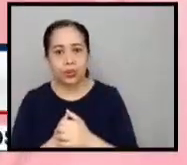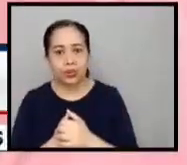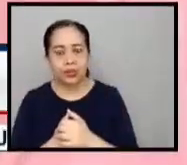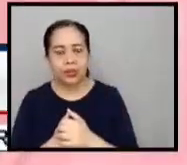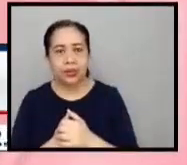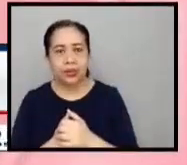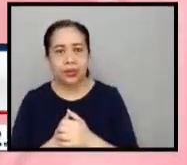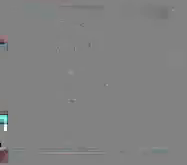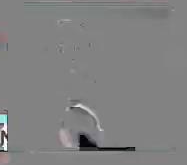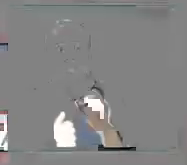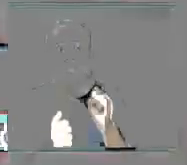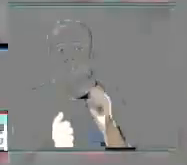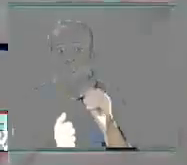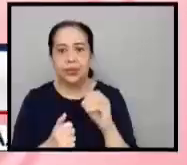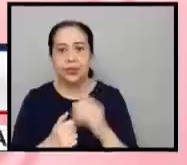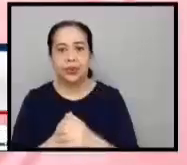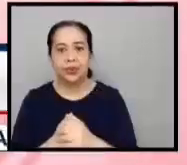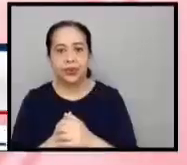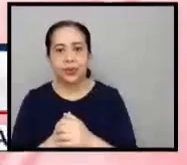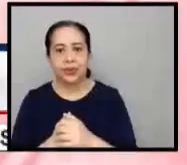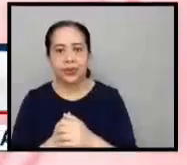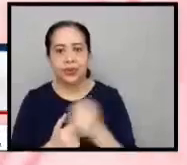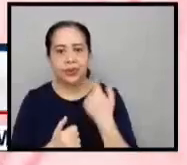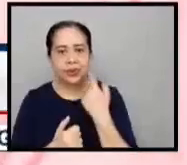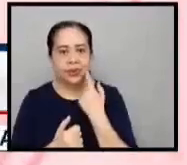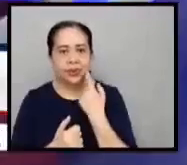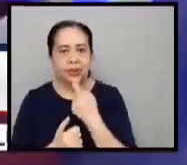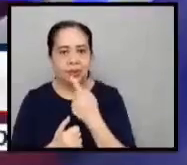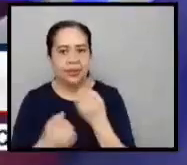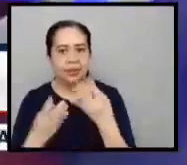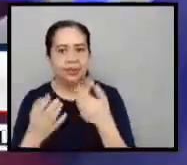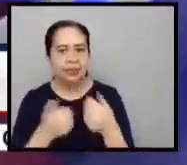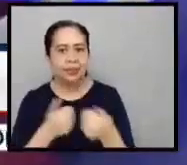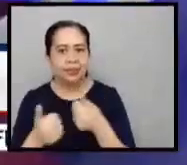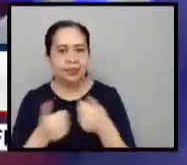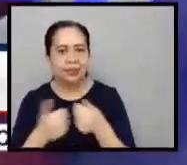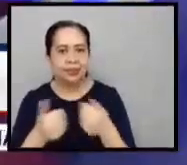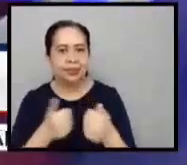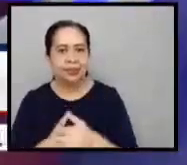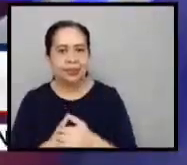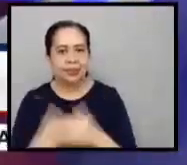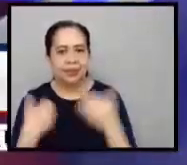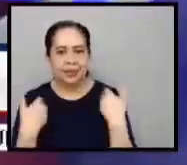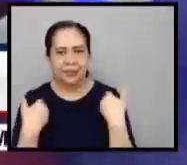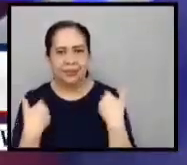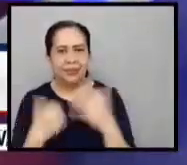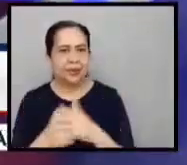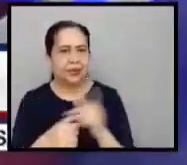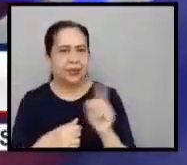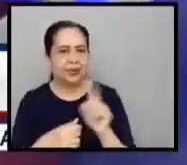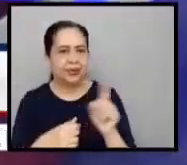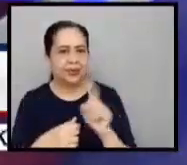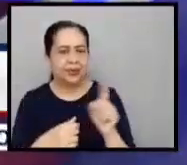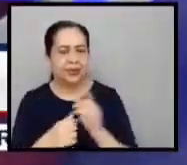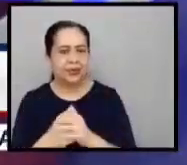Ronan. Opo. Na-mention niyo po na may mga competitions po, no? Meron po bang, ano-ano po mga categories